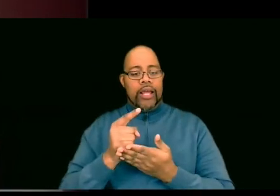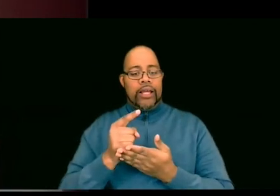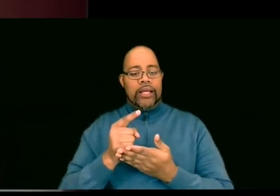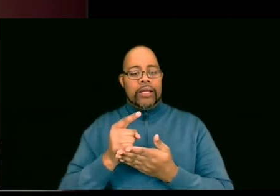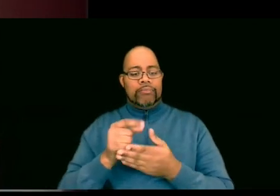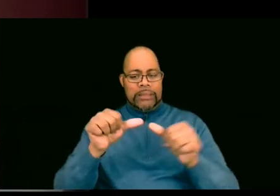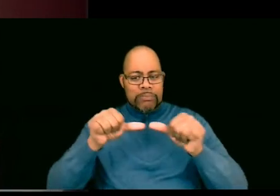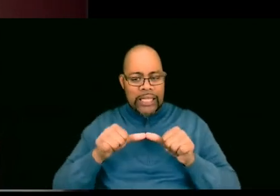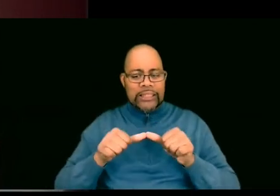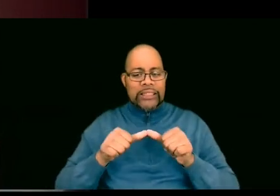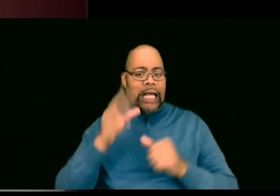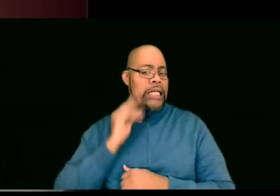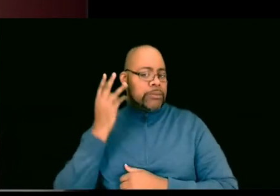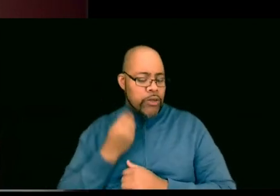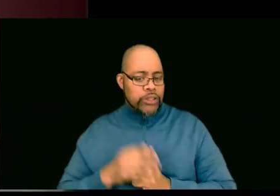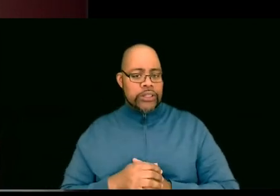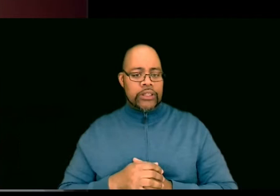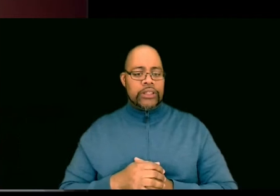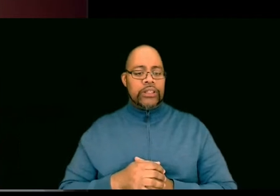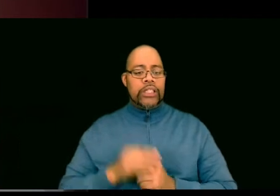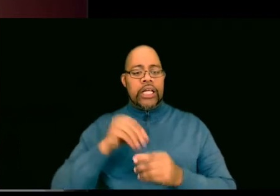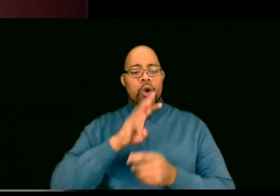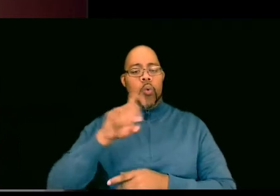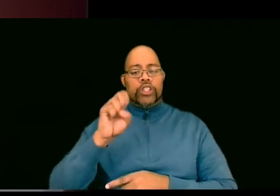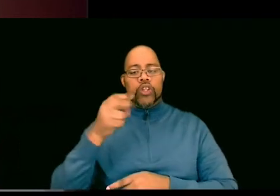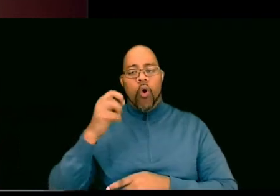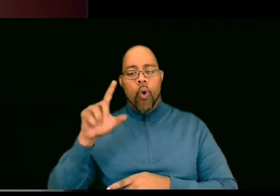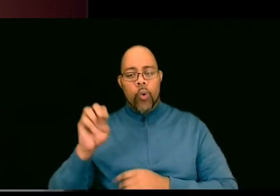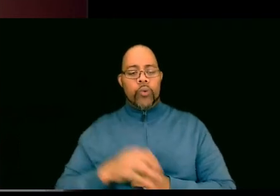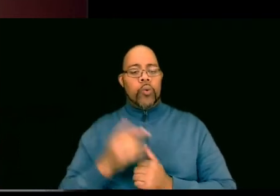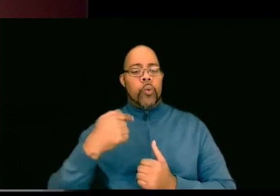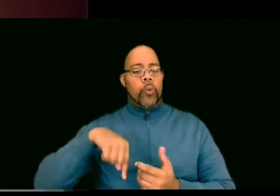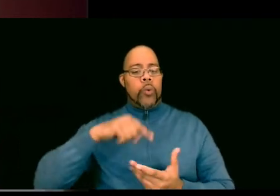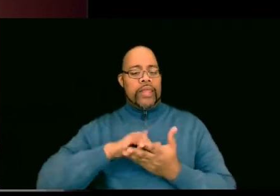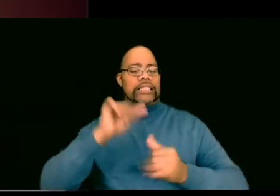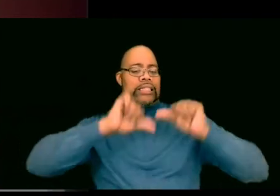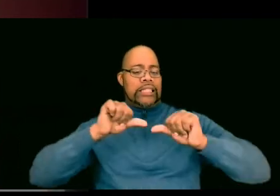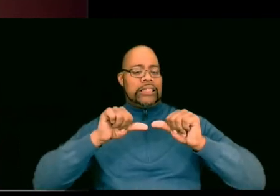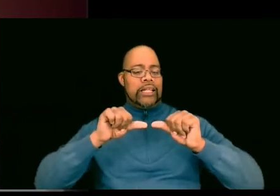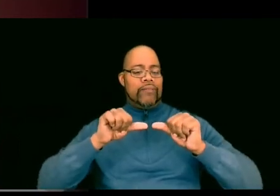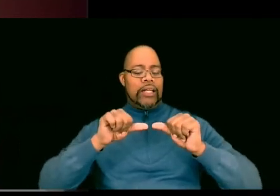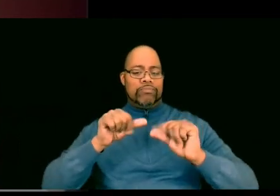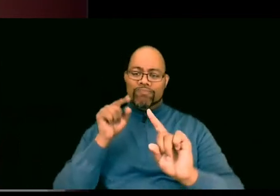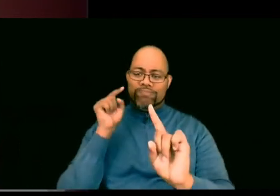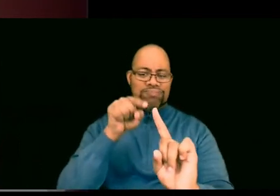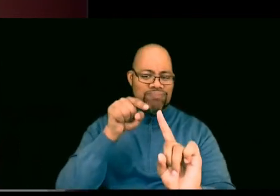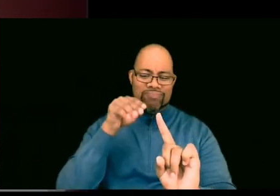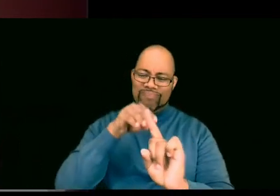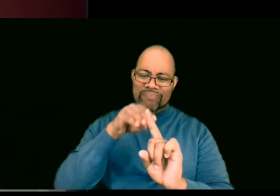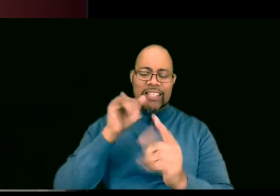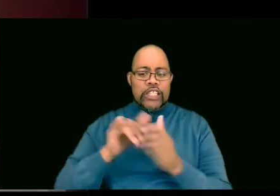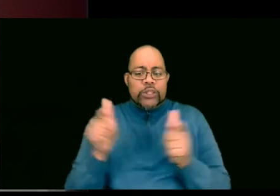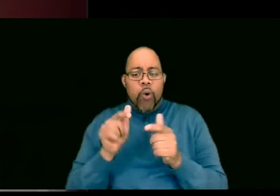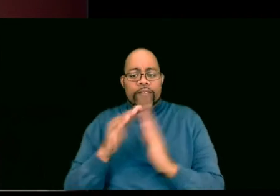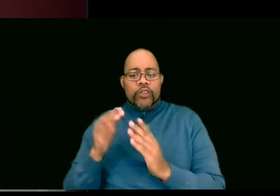10-week place-based experience in Woods Hole, where we have, which is a scientific mecca.